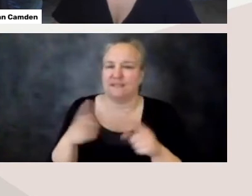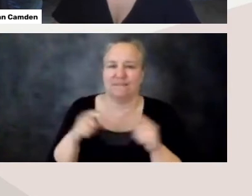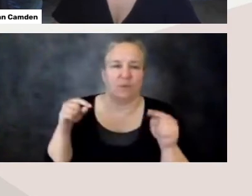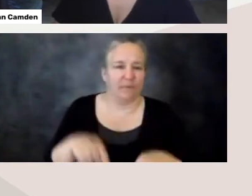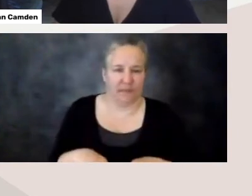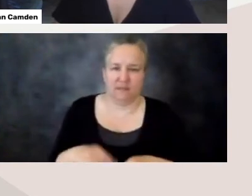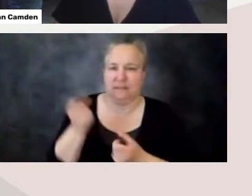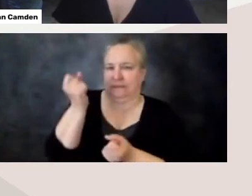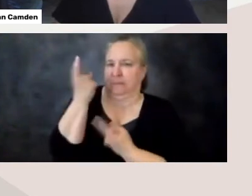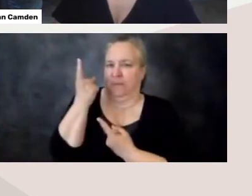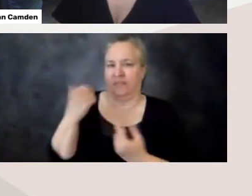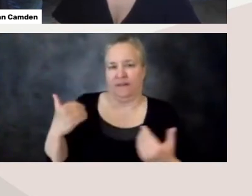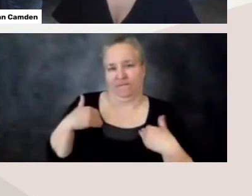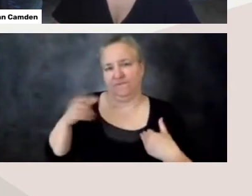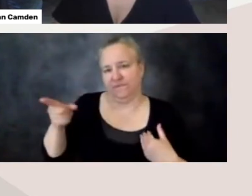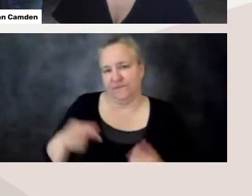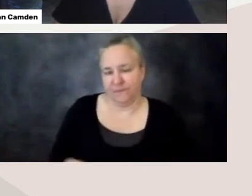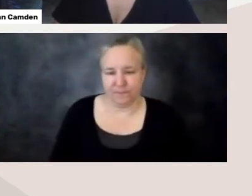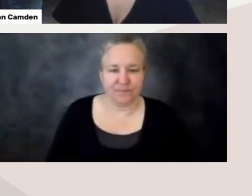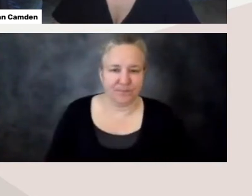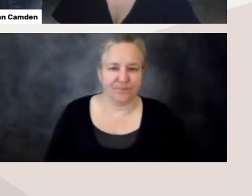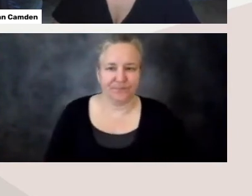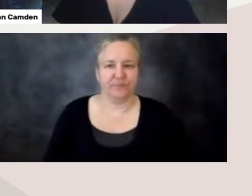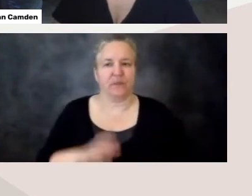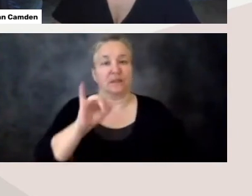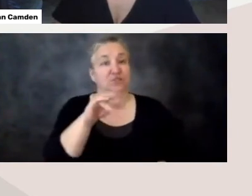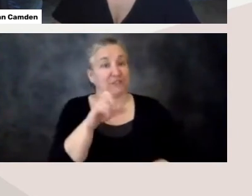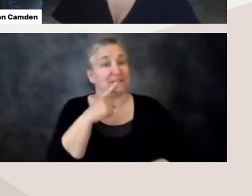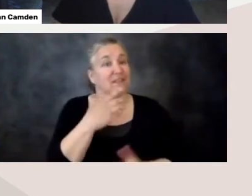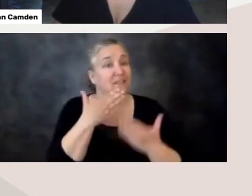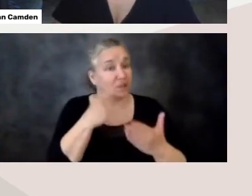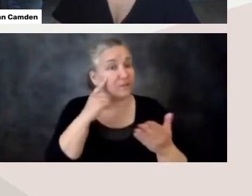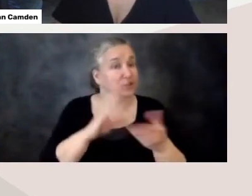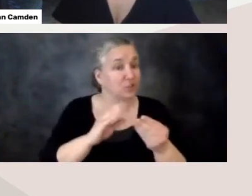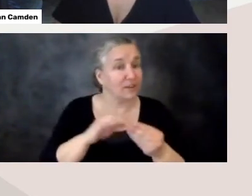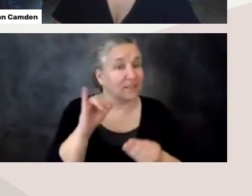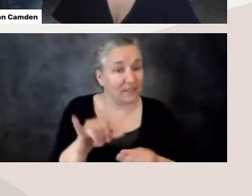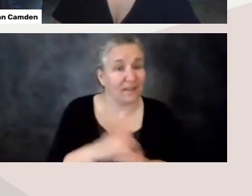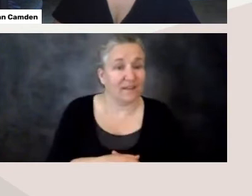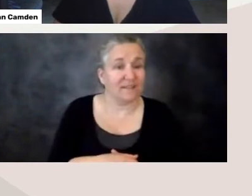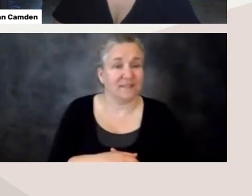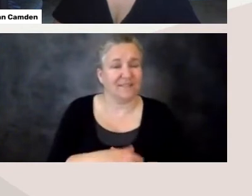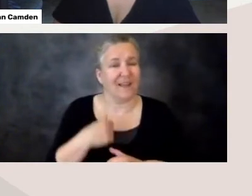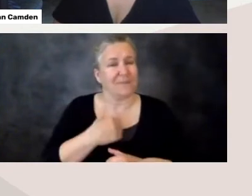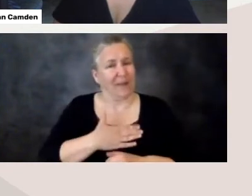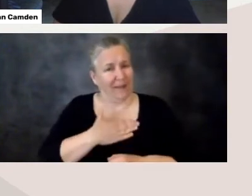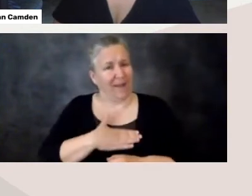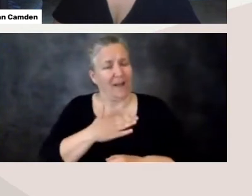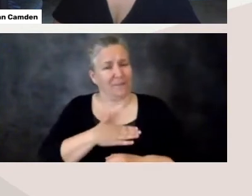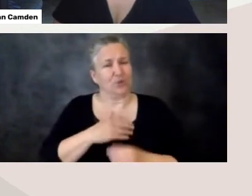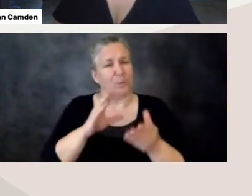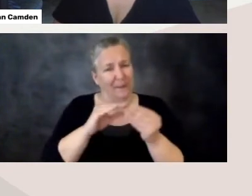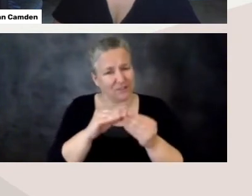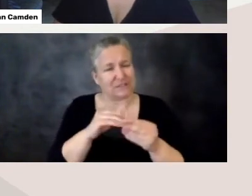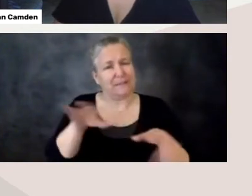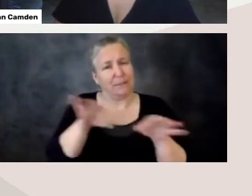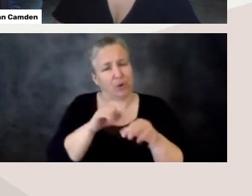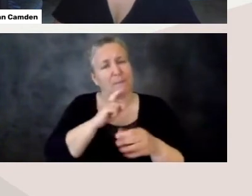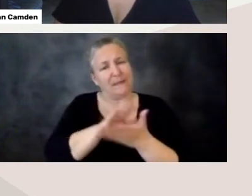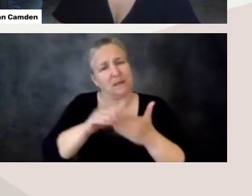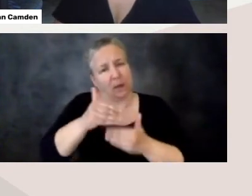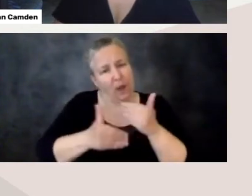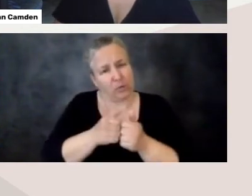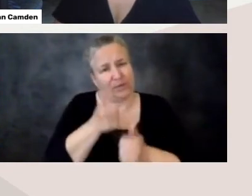this. Thank you for sharing that, Anne. And I'm really glad that you closed out with the idea of giving yourself grace, because